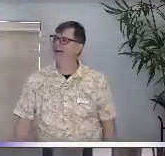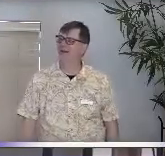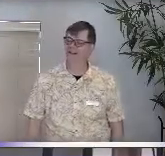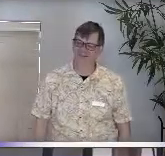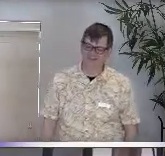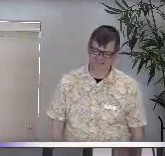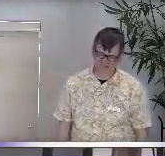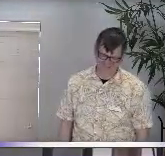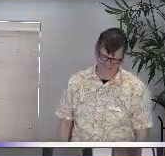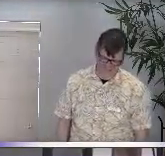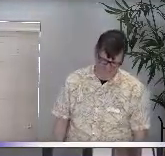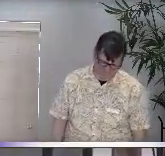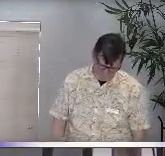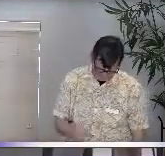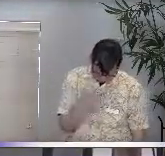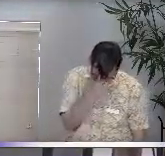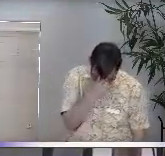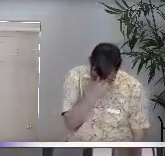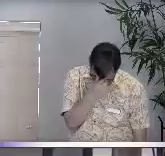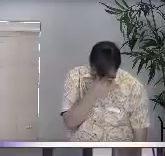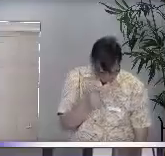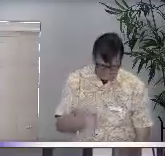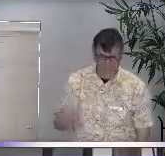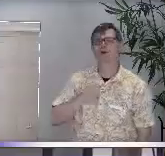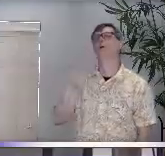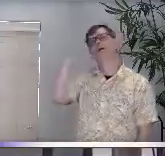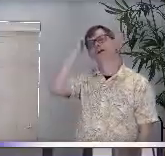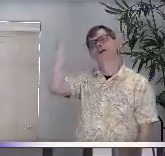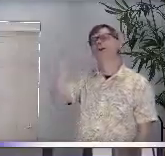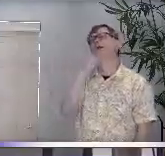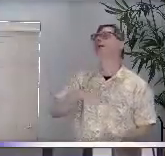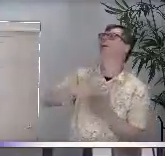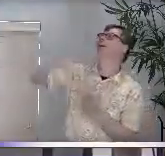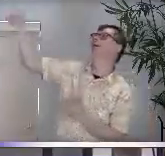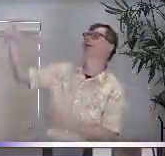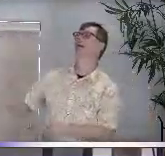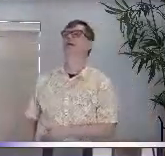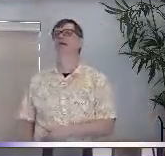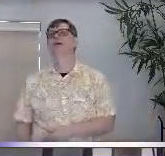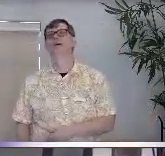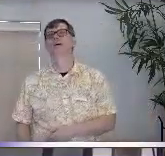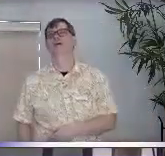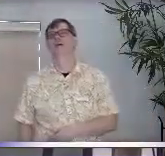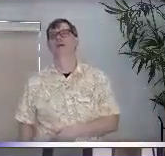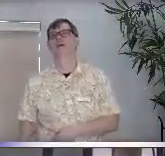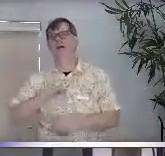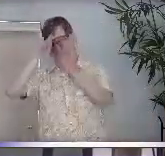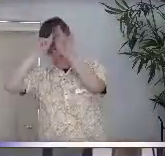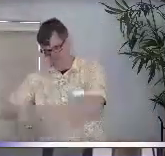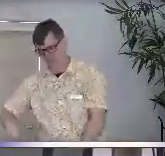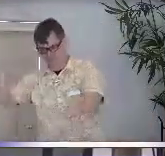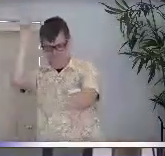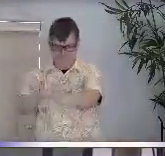on fire, your medicine is in your head, your divine self going, yo, do I have to drop a brick on